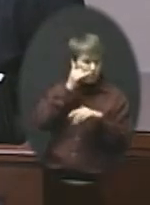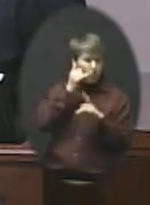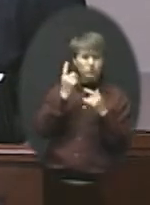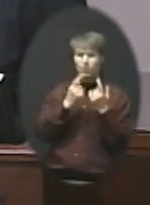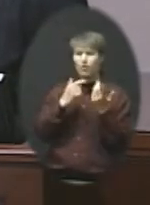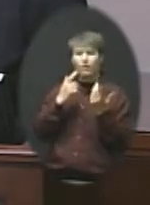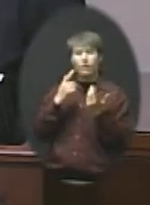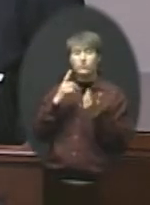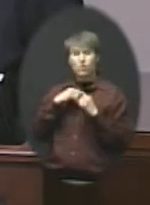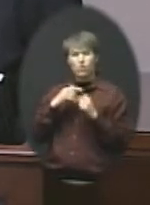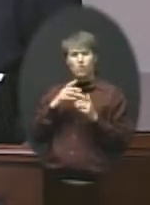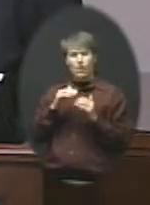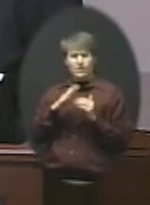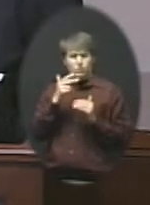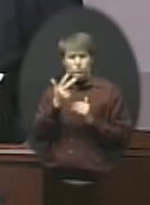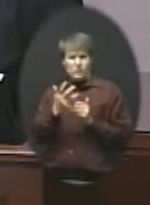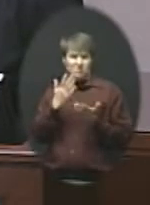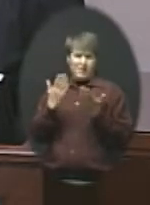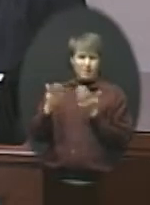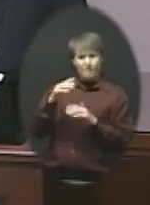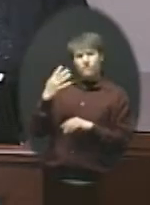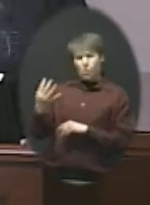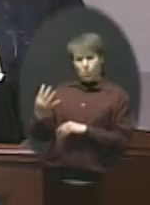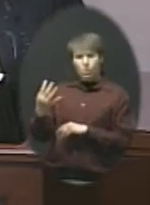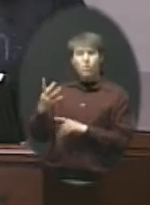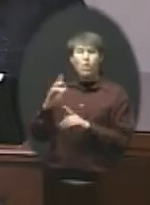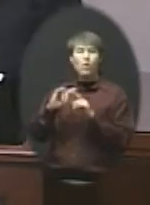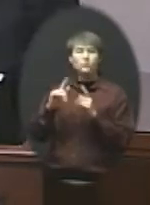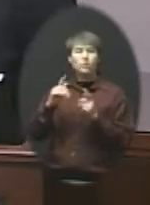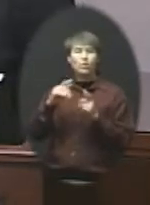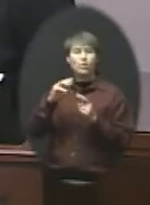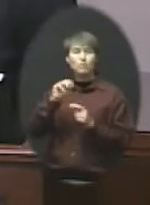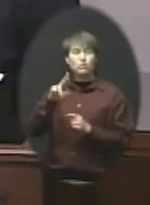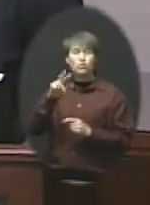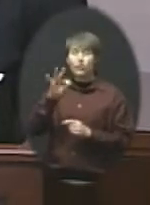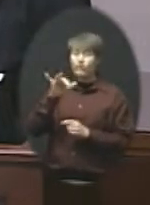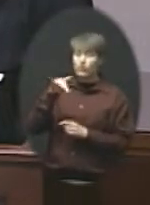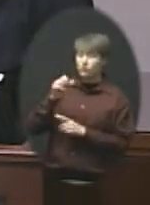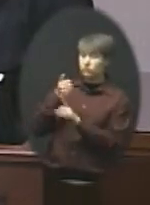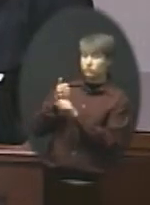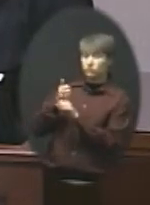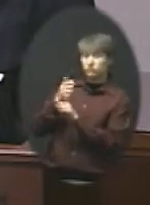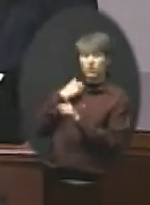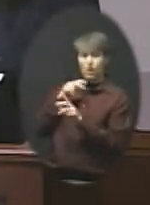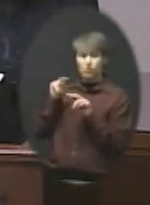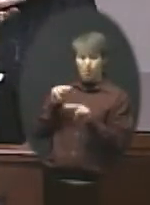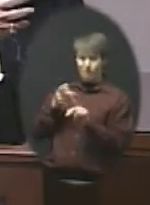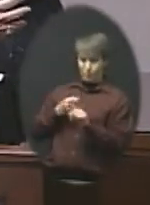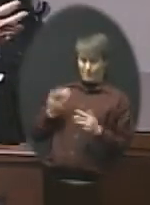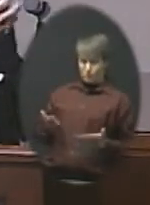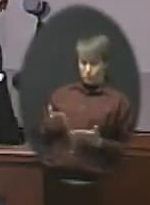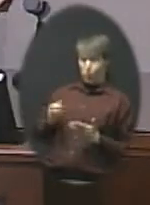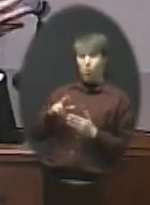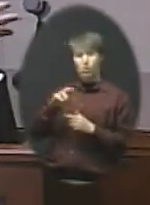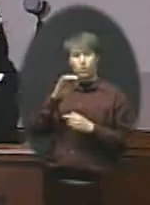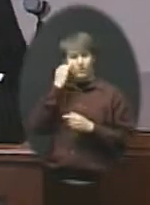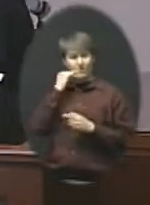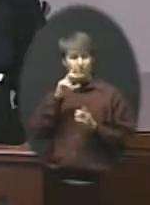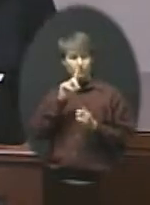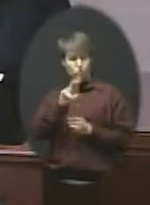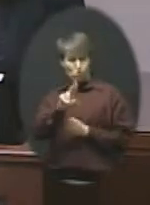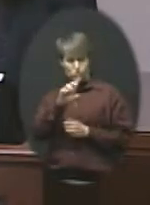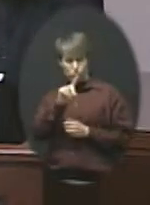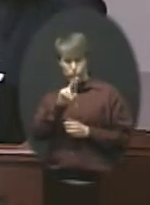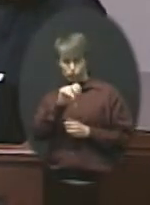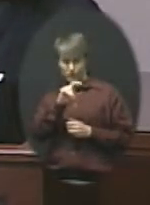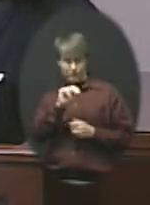four, will also be able to monitor it remotely. Mr. Fields could monitor it from here, or if Erin Dugan really didn't have